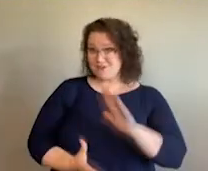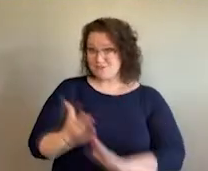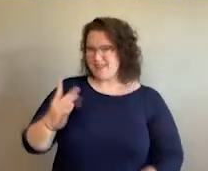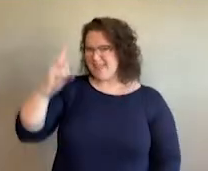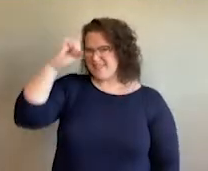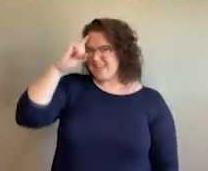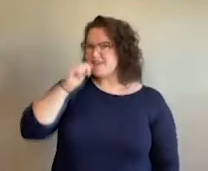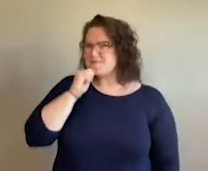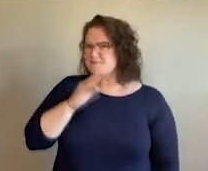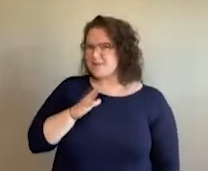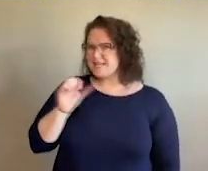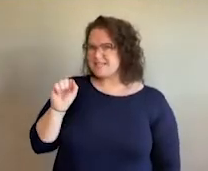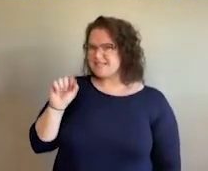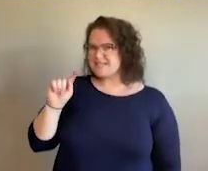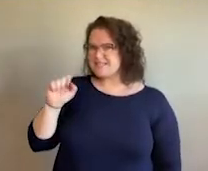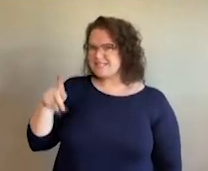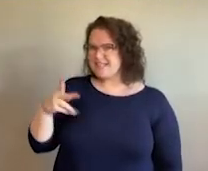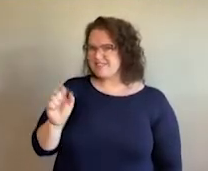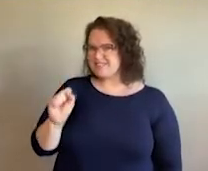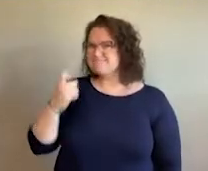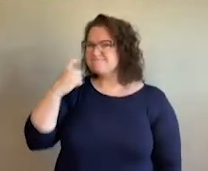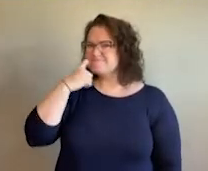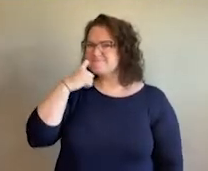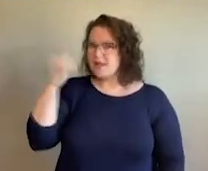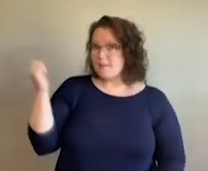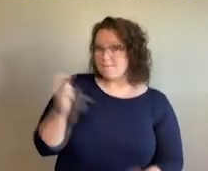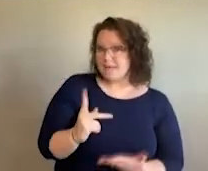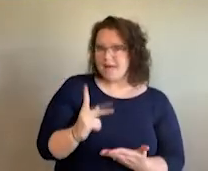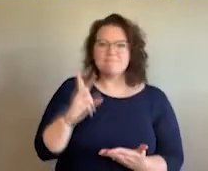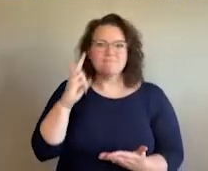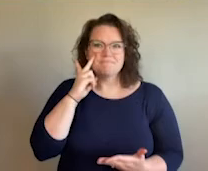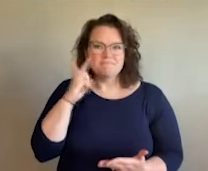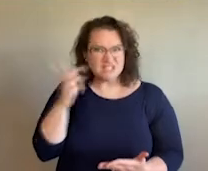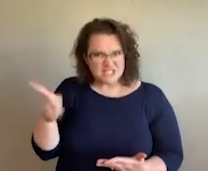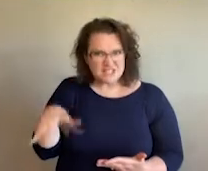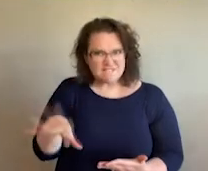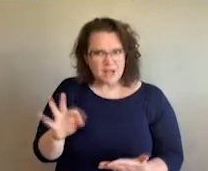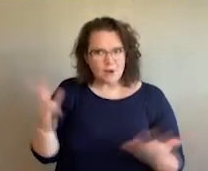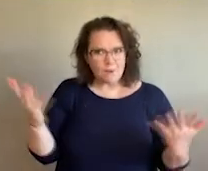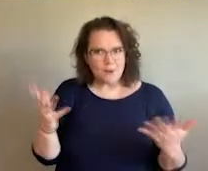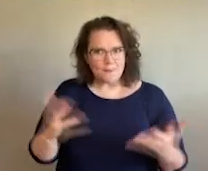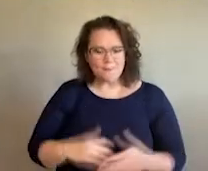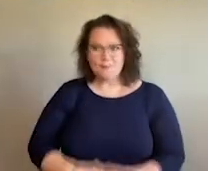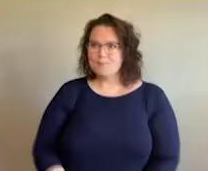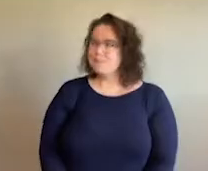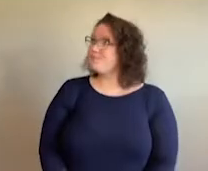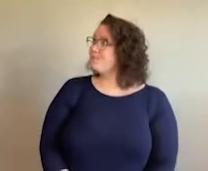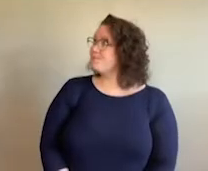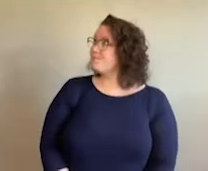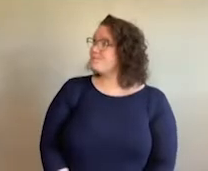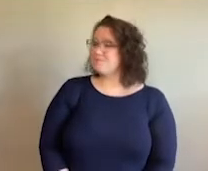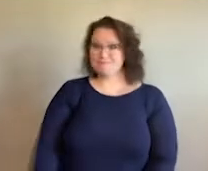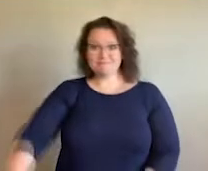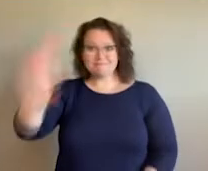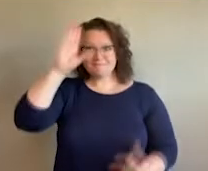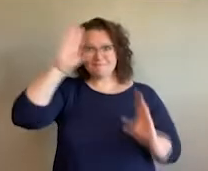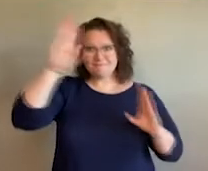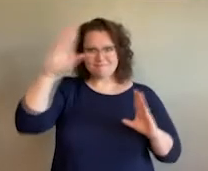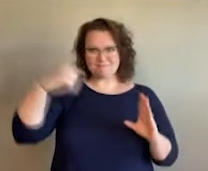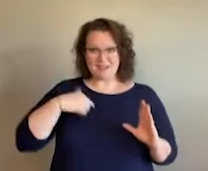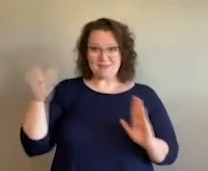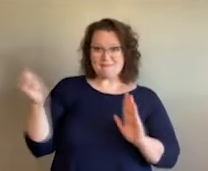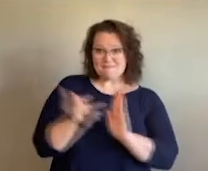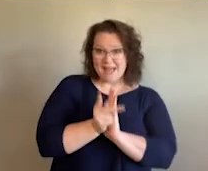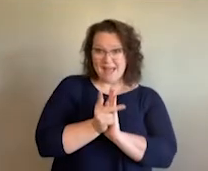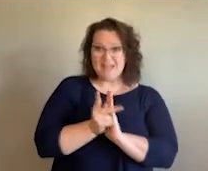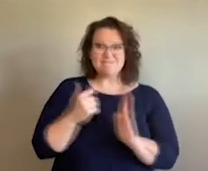Miss Stevens might have just gotten back from her adventure. Let's check in and see what she found while she was out today. Hey friends, so I'm back and I just